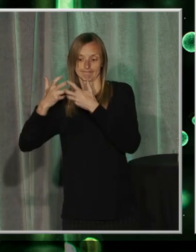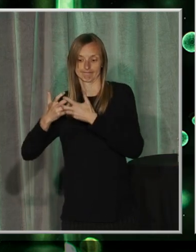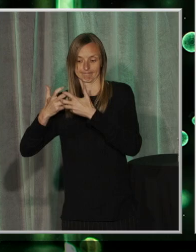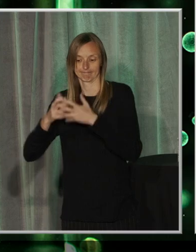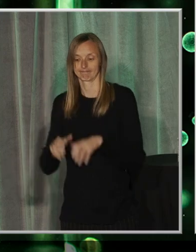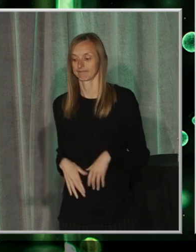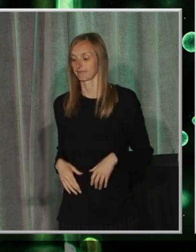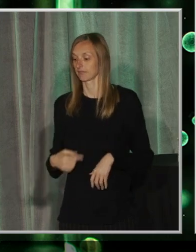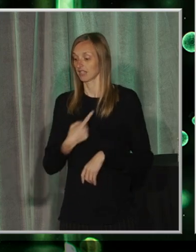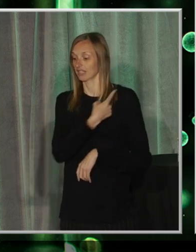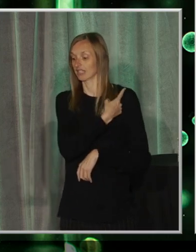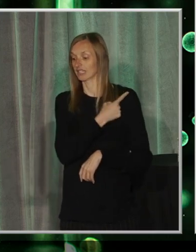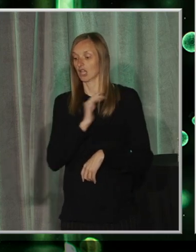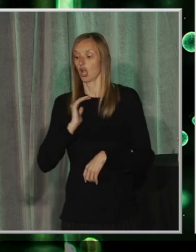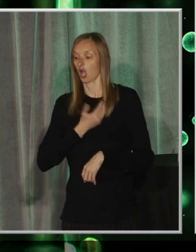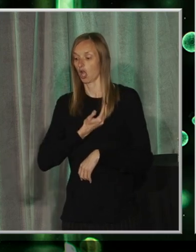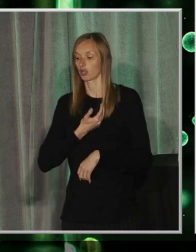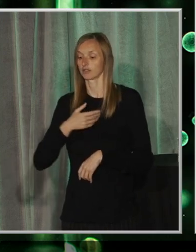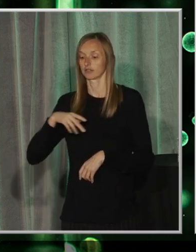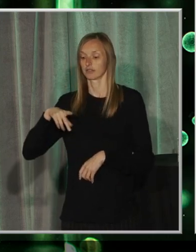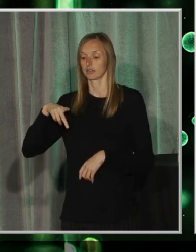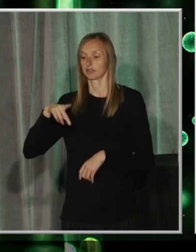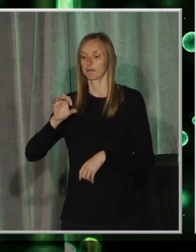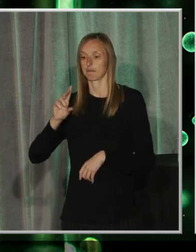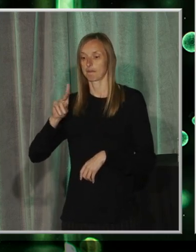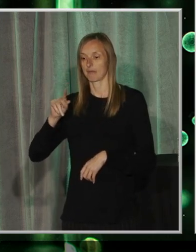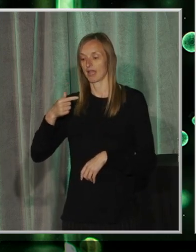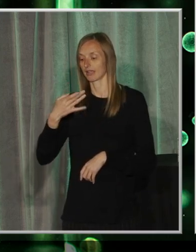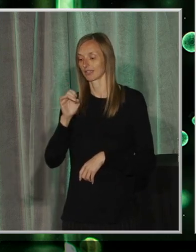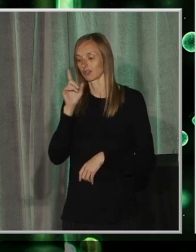packages. I would say that these are like